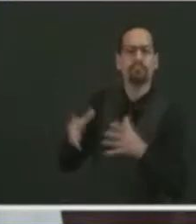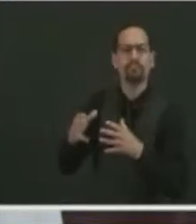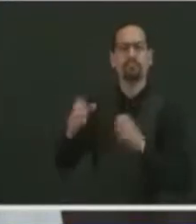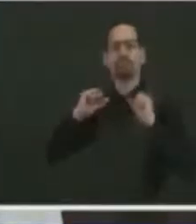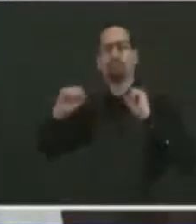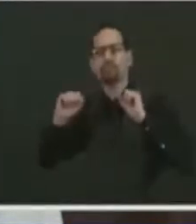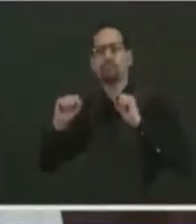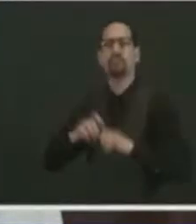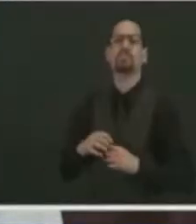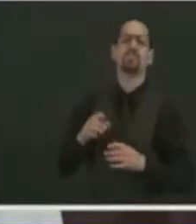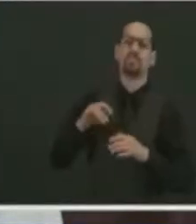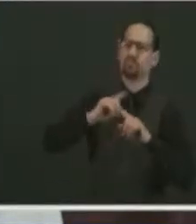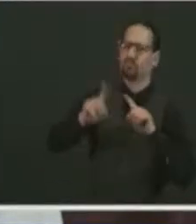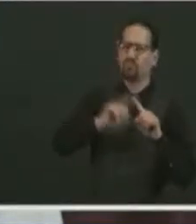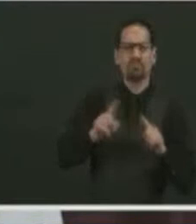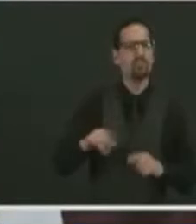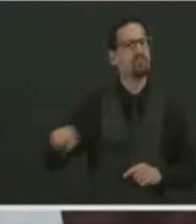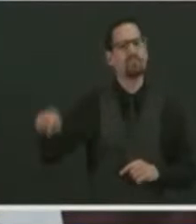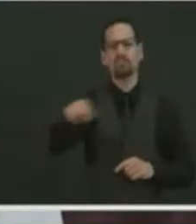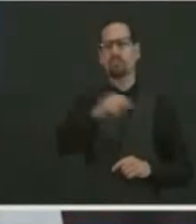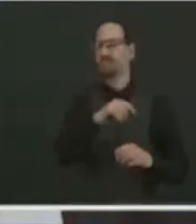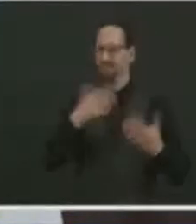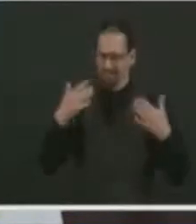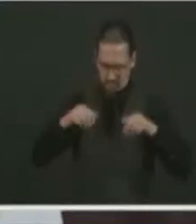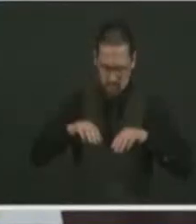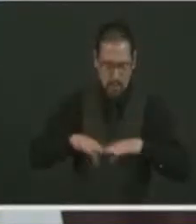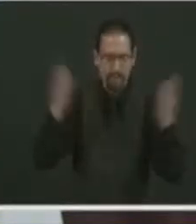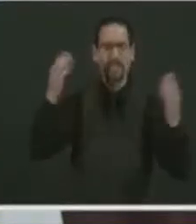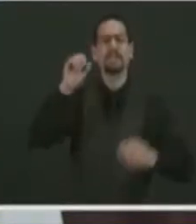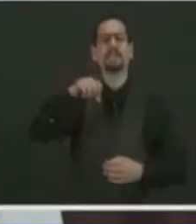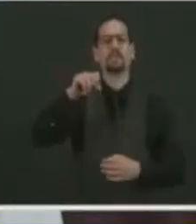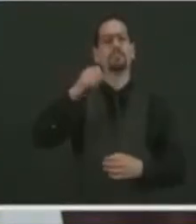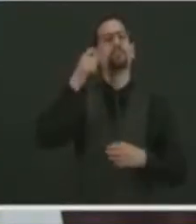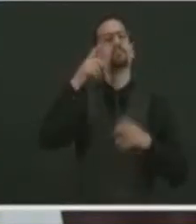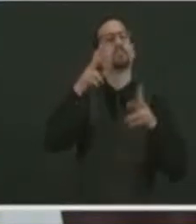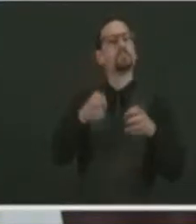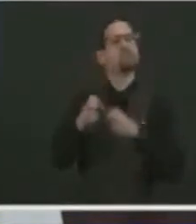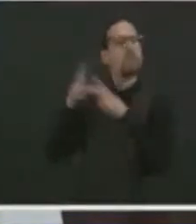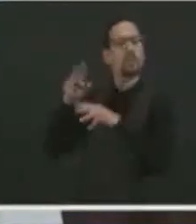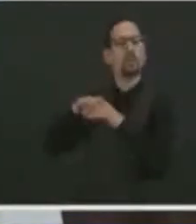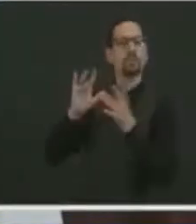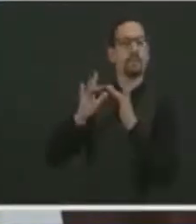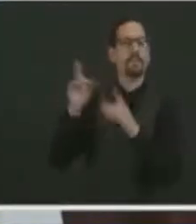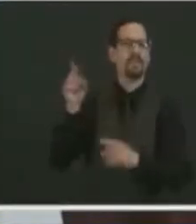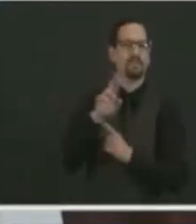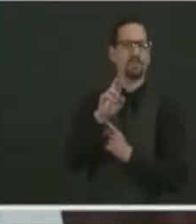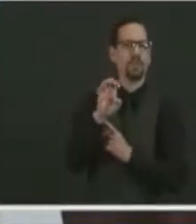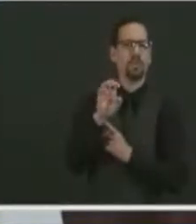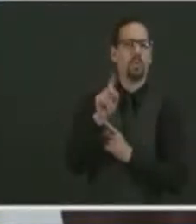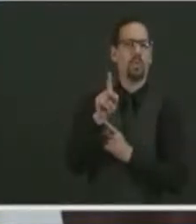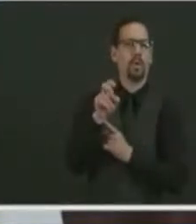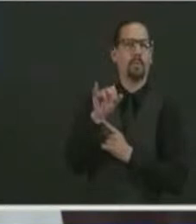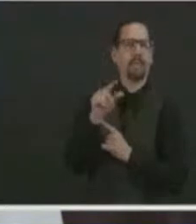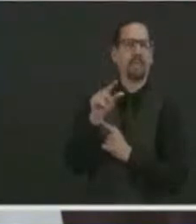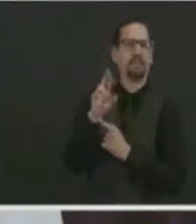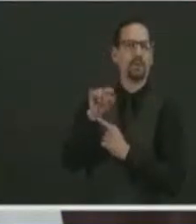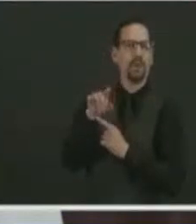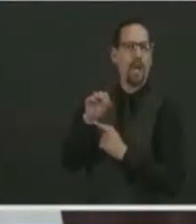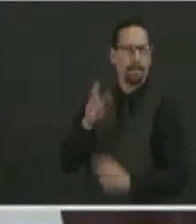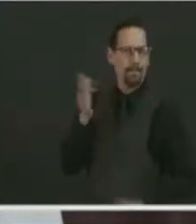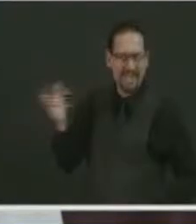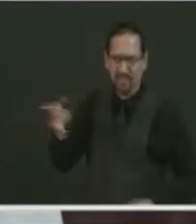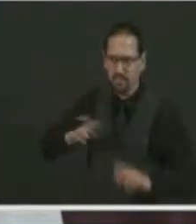are now posted on our website. And I want the people of Rhode Island to know, I believe it is safe for you to do